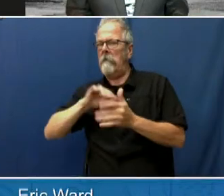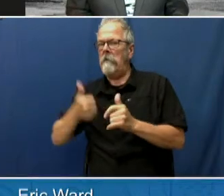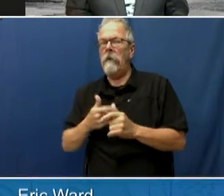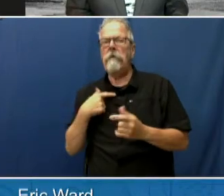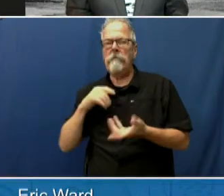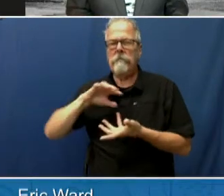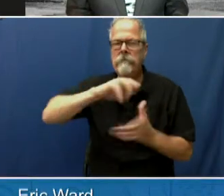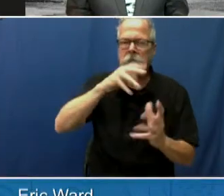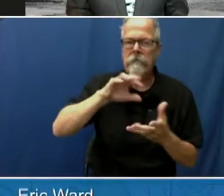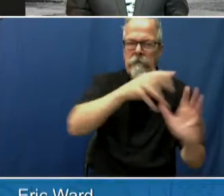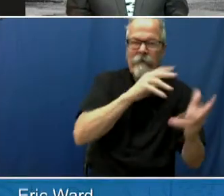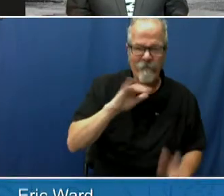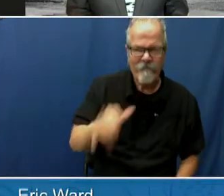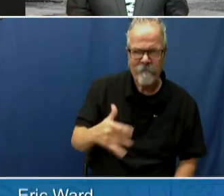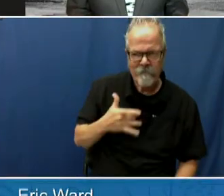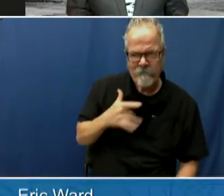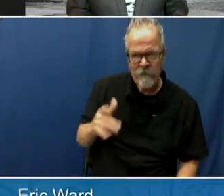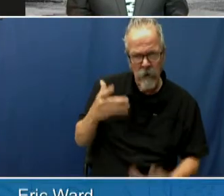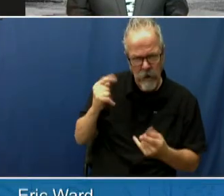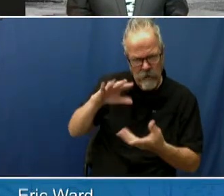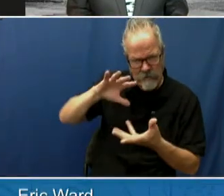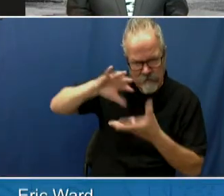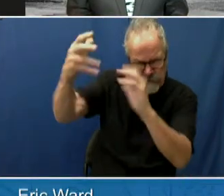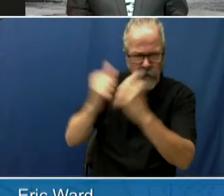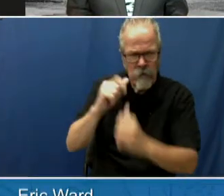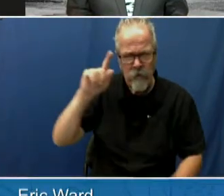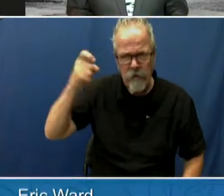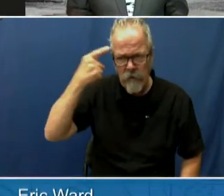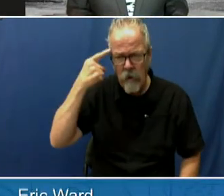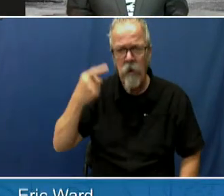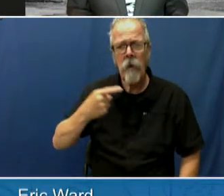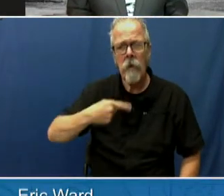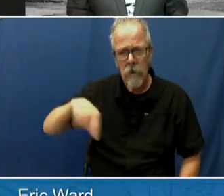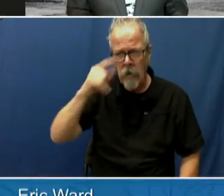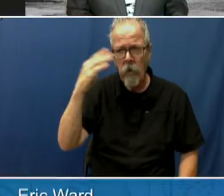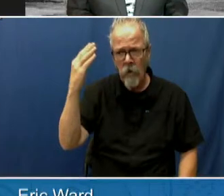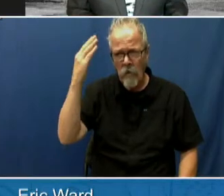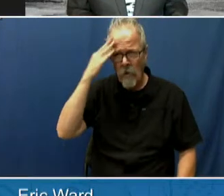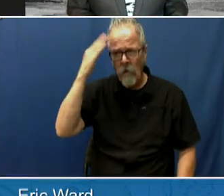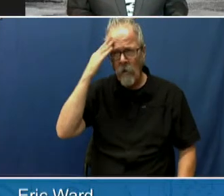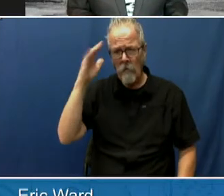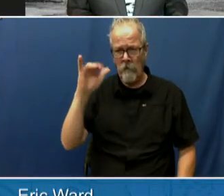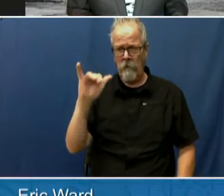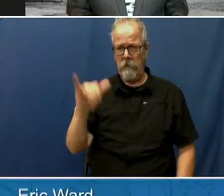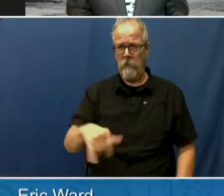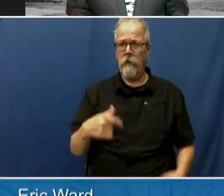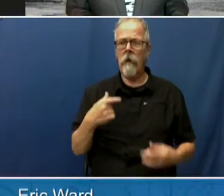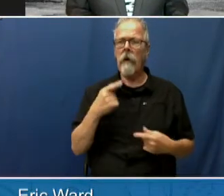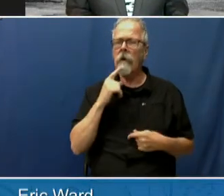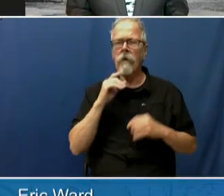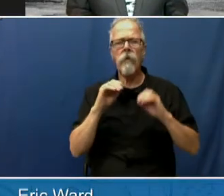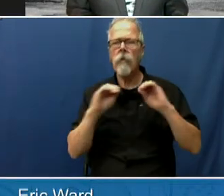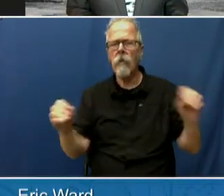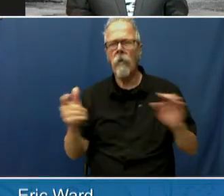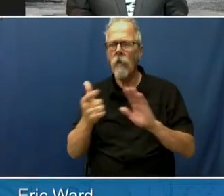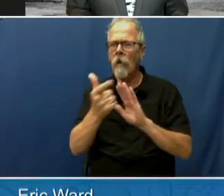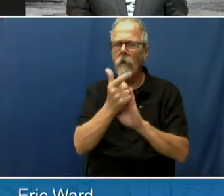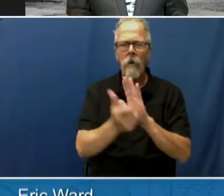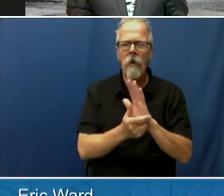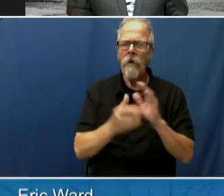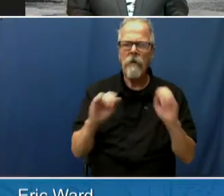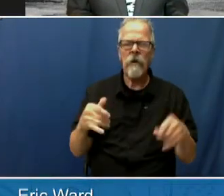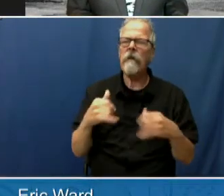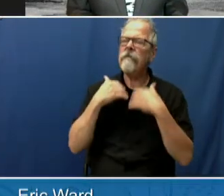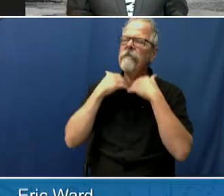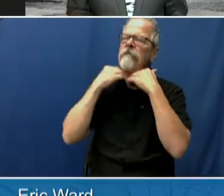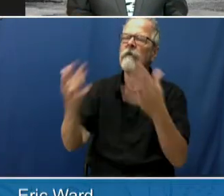groups know they stand to benefit from a perception of lawlessness and fear. So that's exactly what they intend